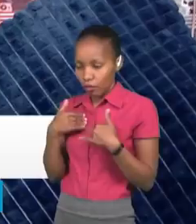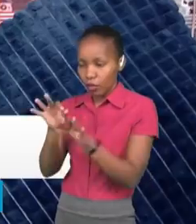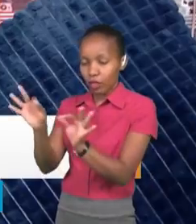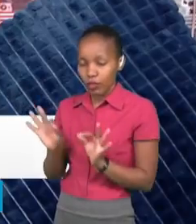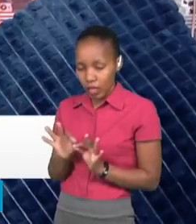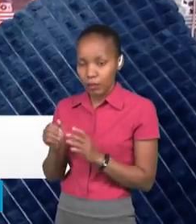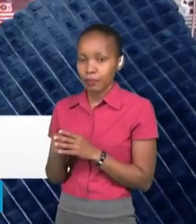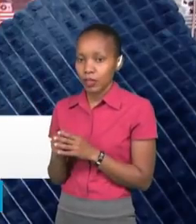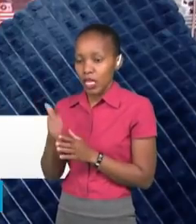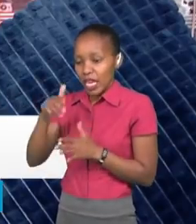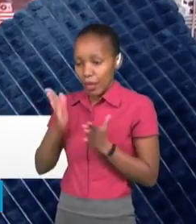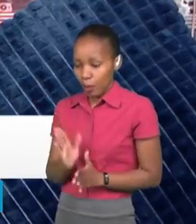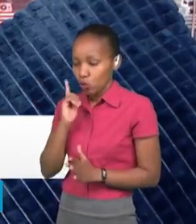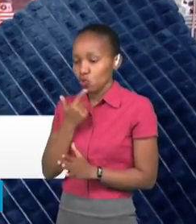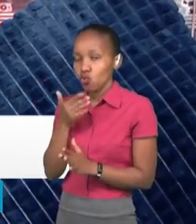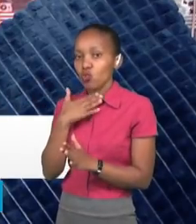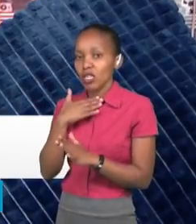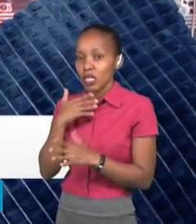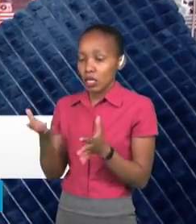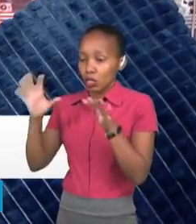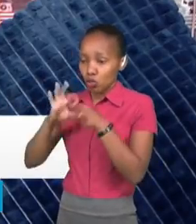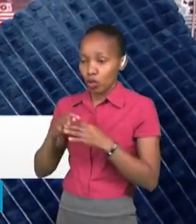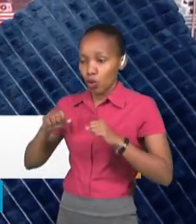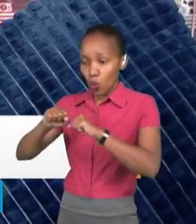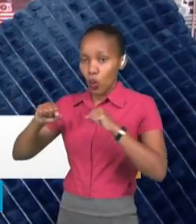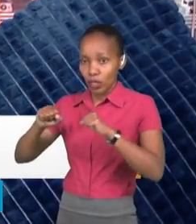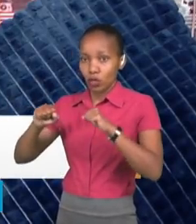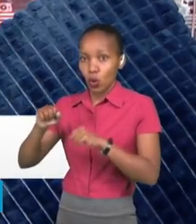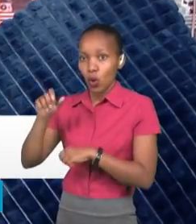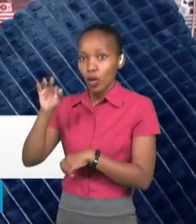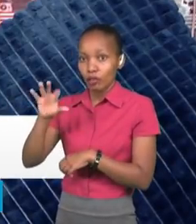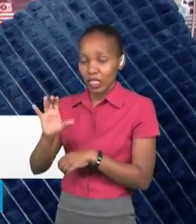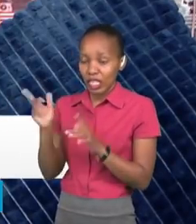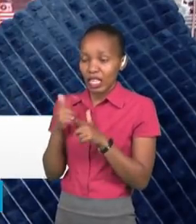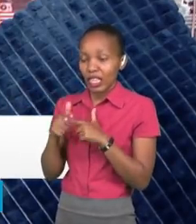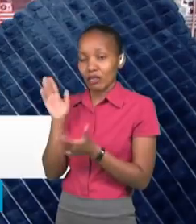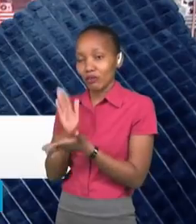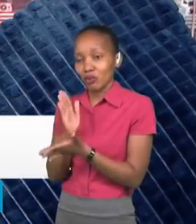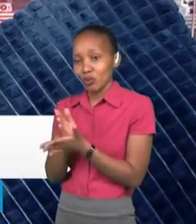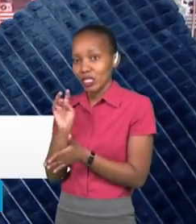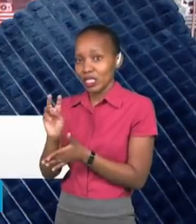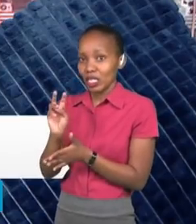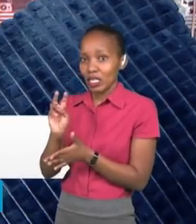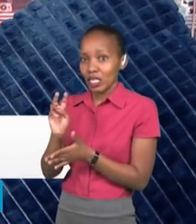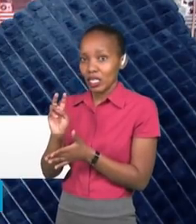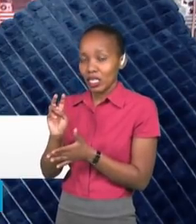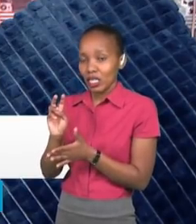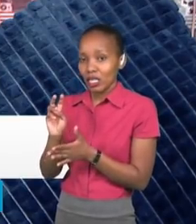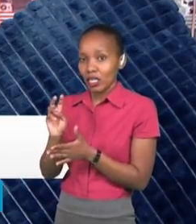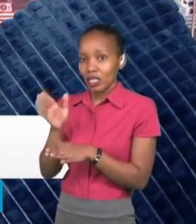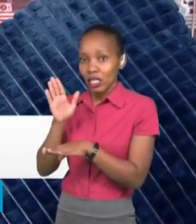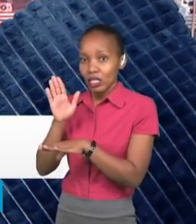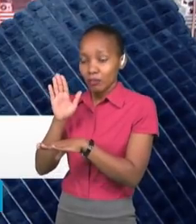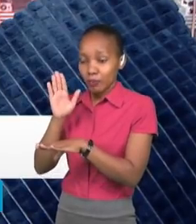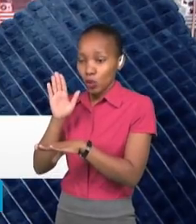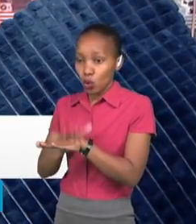So anyone who's looking to get into Wazito, mm-hmm, you might perhaps look at it as a big selling point for, okay, okay,